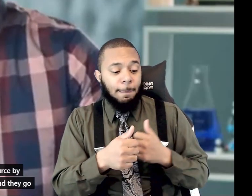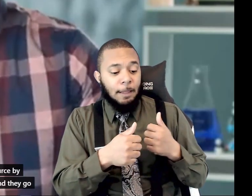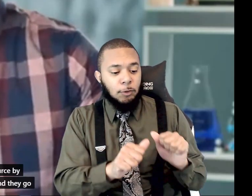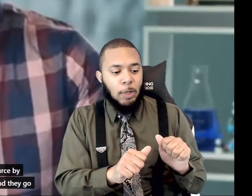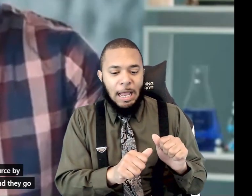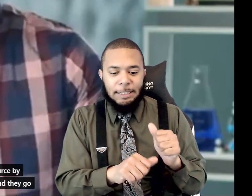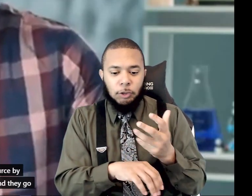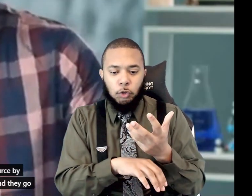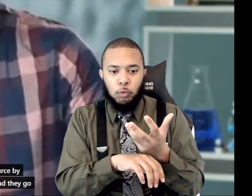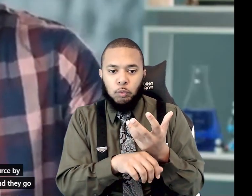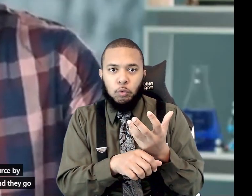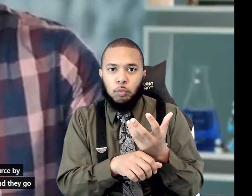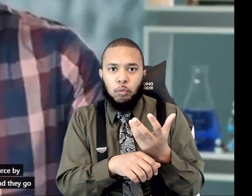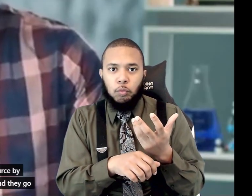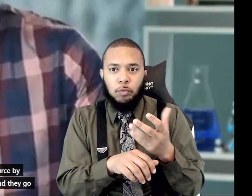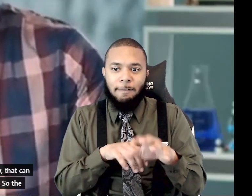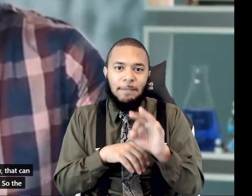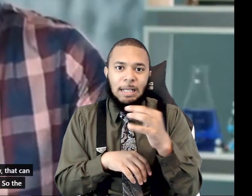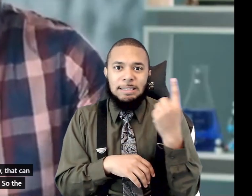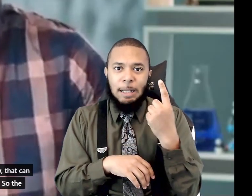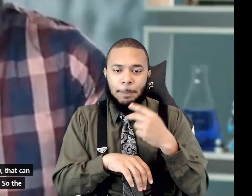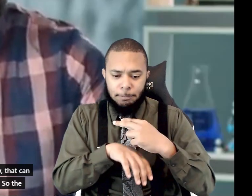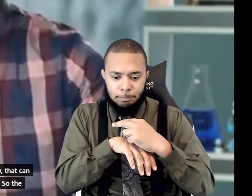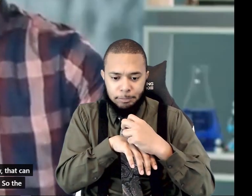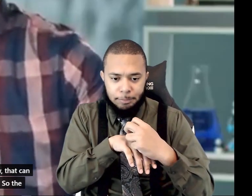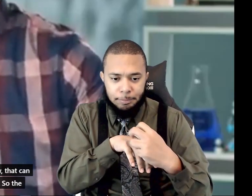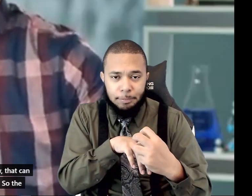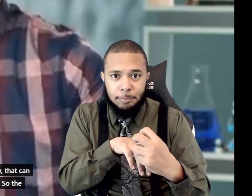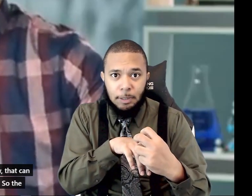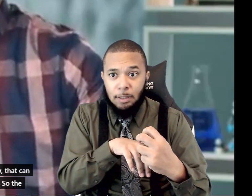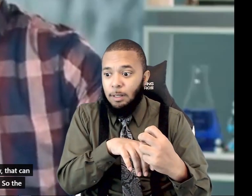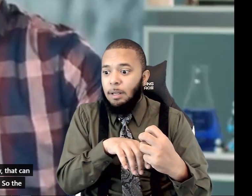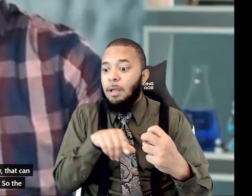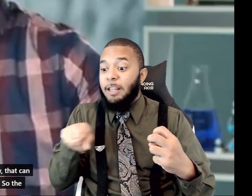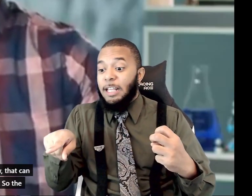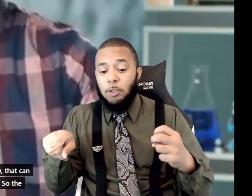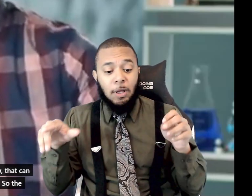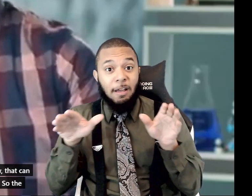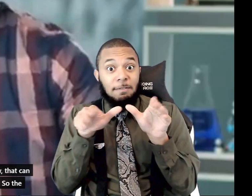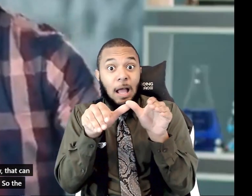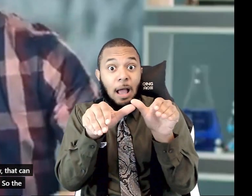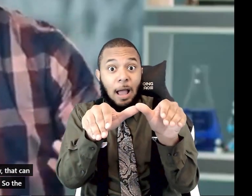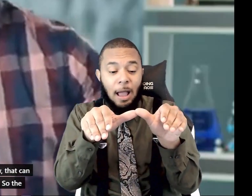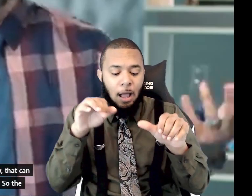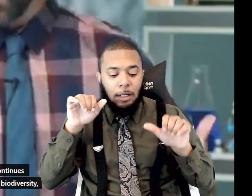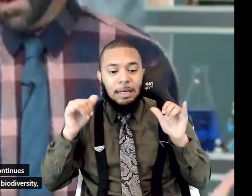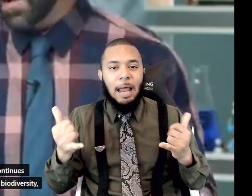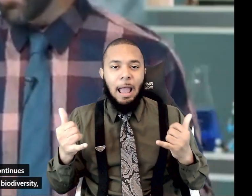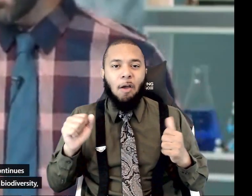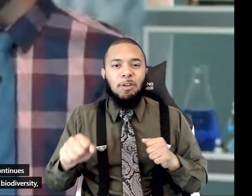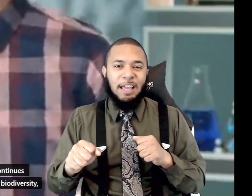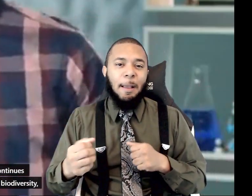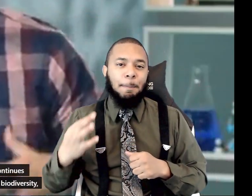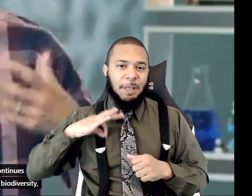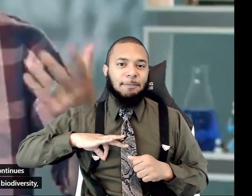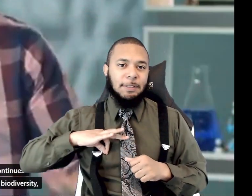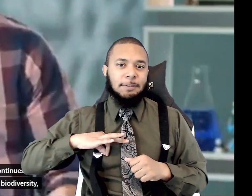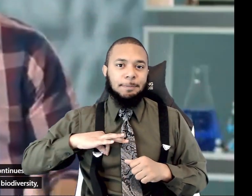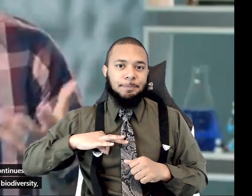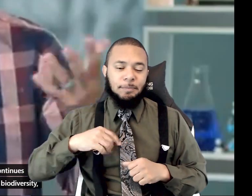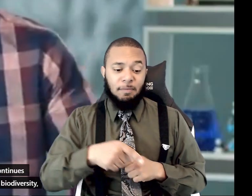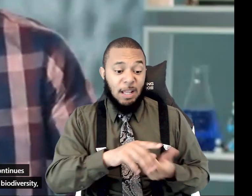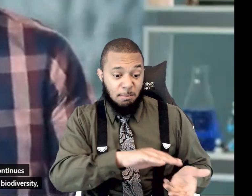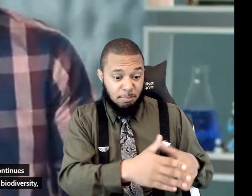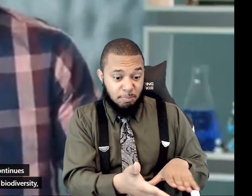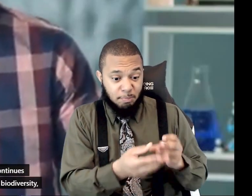by crawling along the ground and they go extinct, this other group now that can fly may benefit from that. So the variety of life just kind of